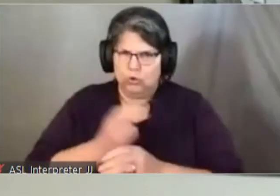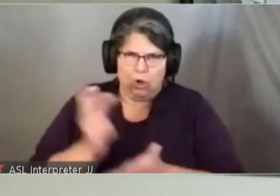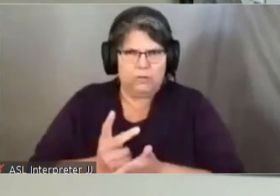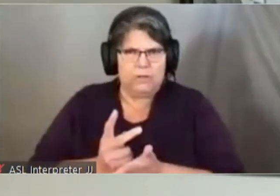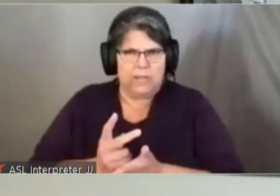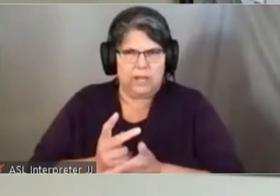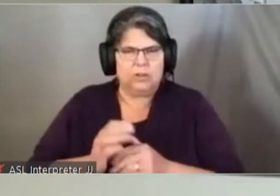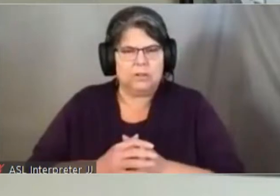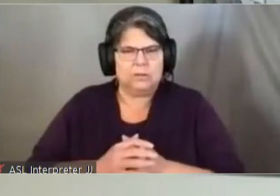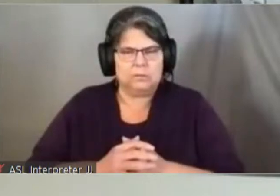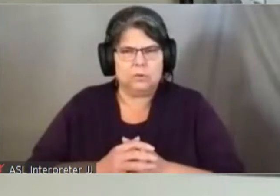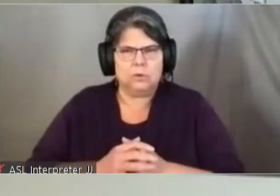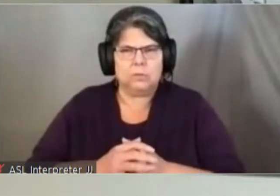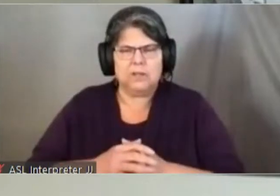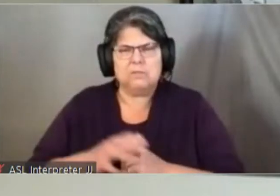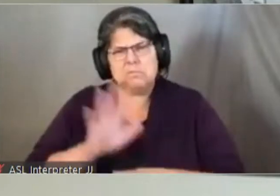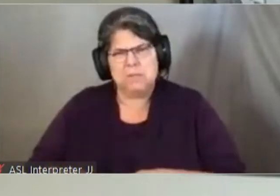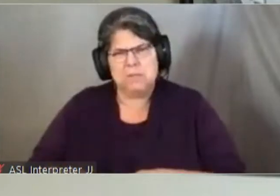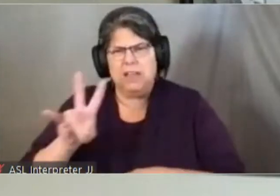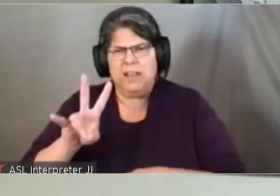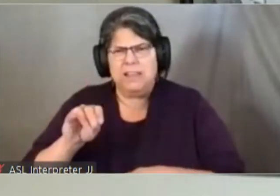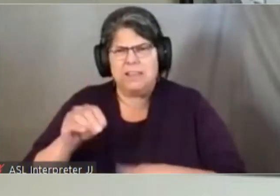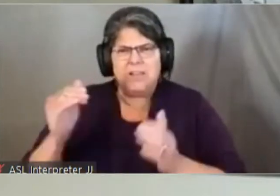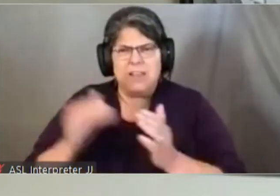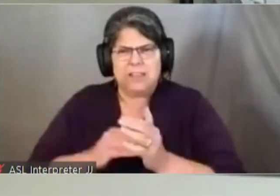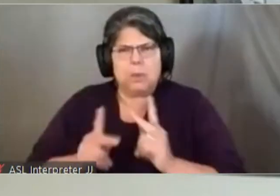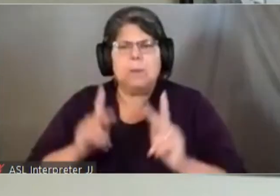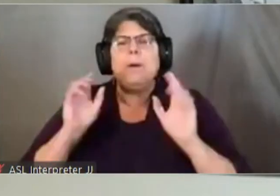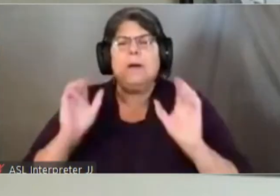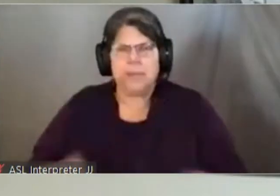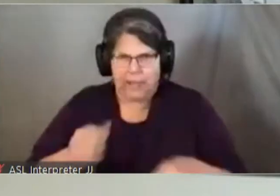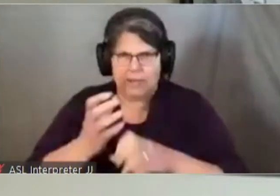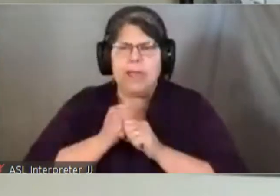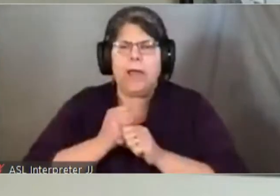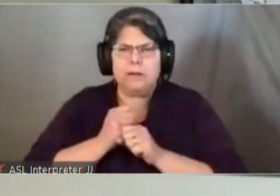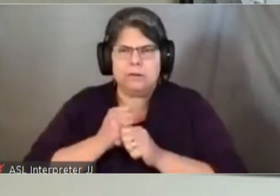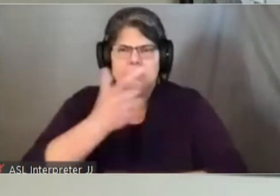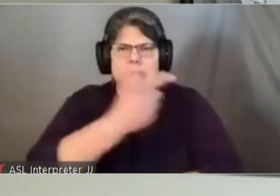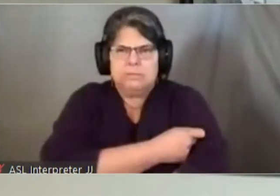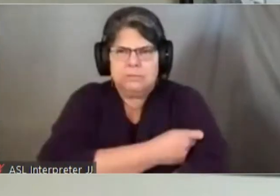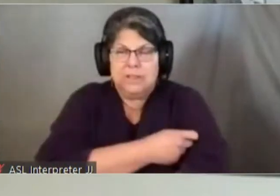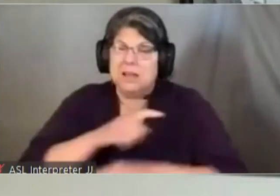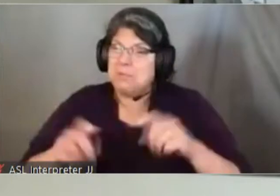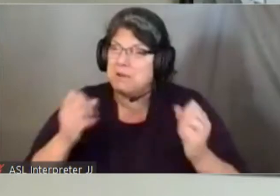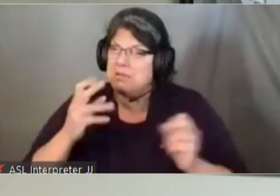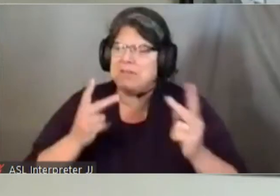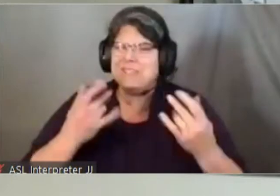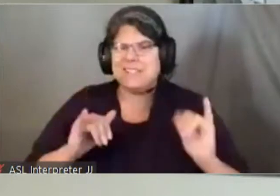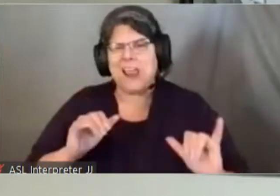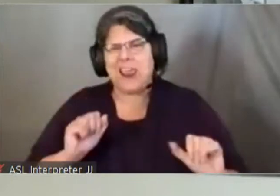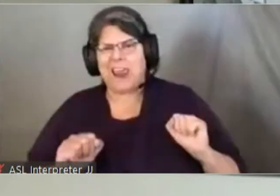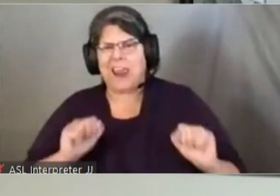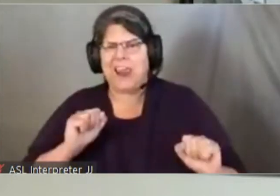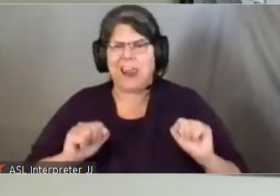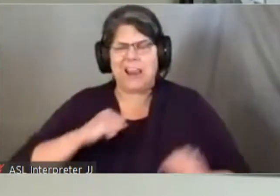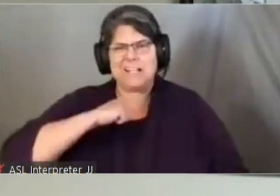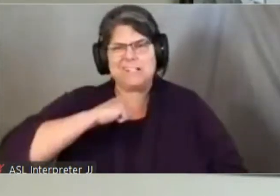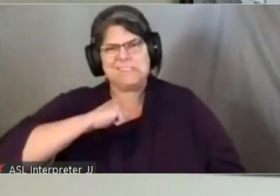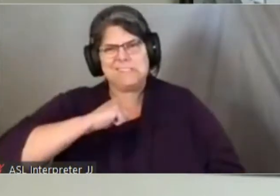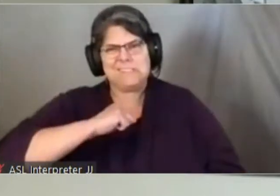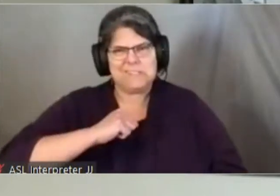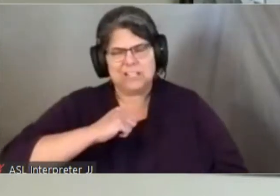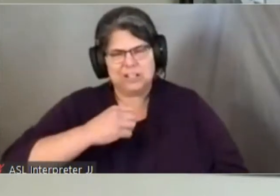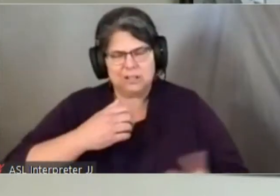in the range of 70,000 who are eligible. There are many people who are hesitant to get their vaccines But if we take